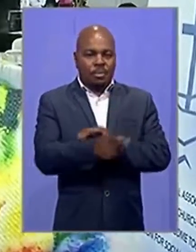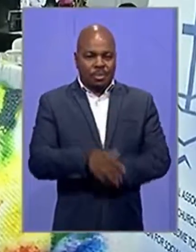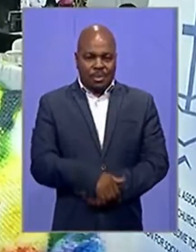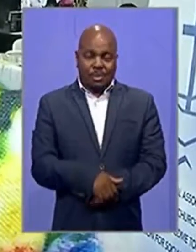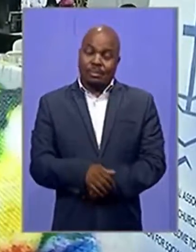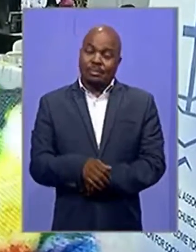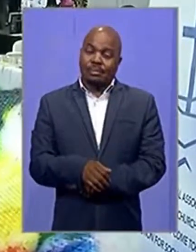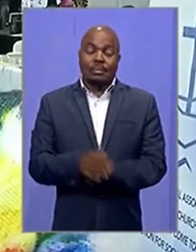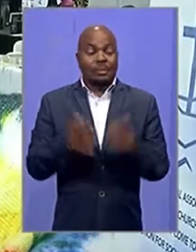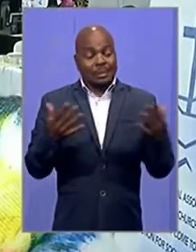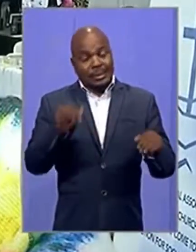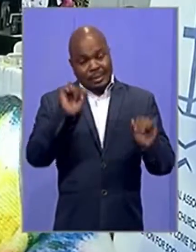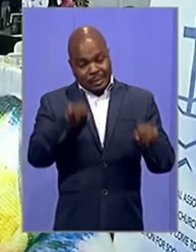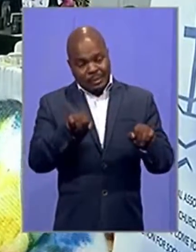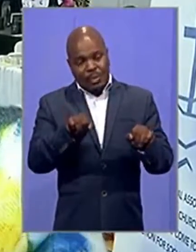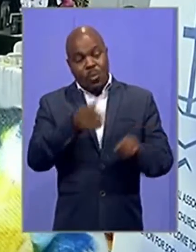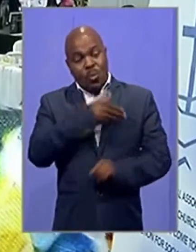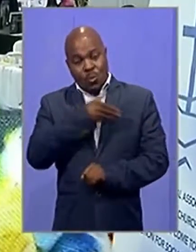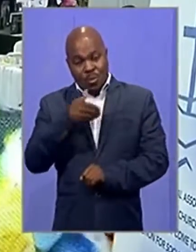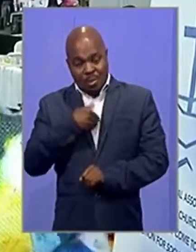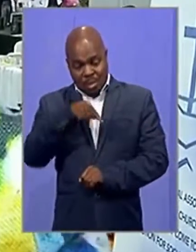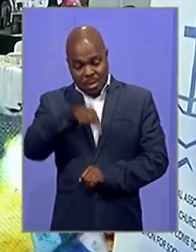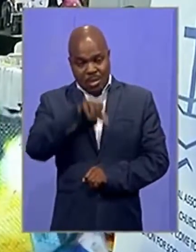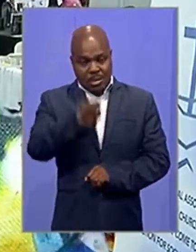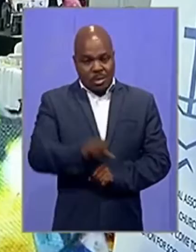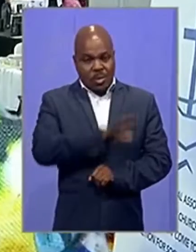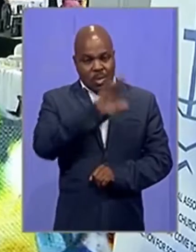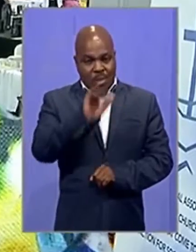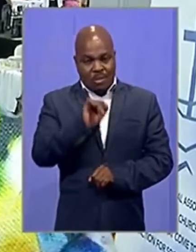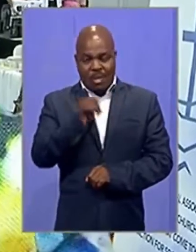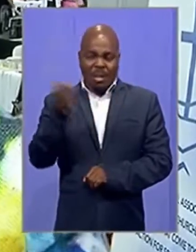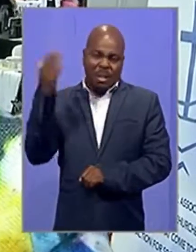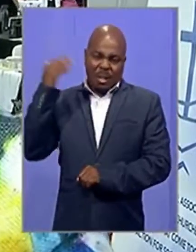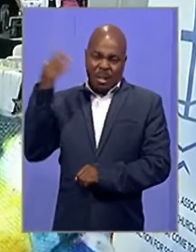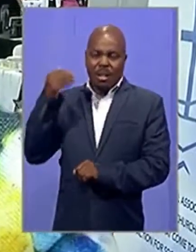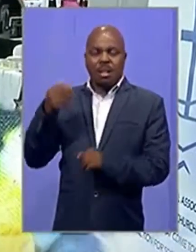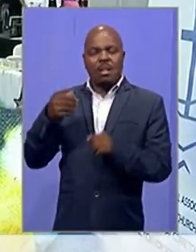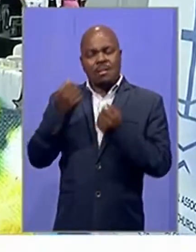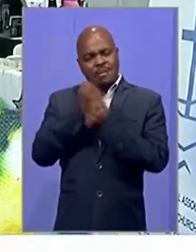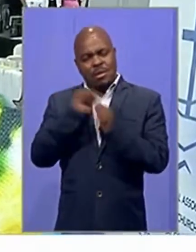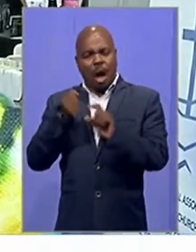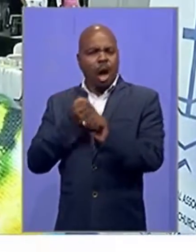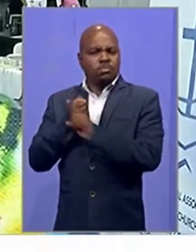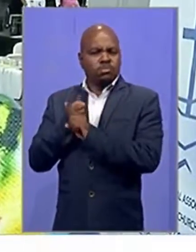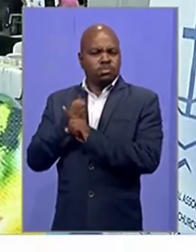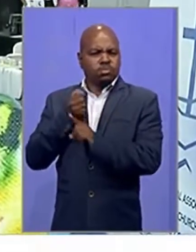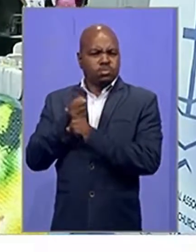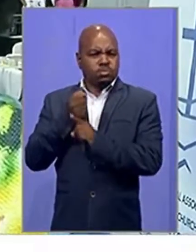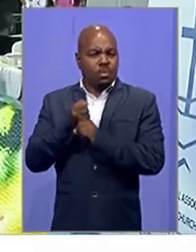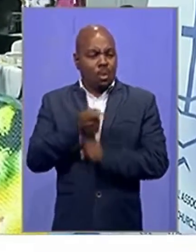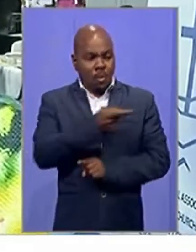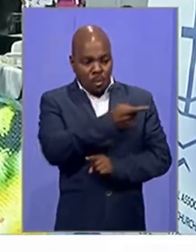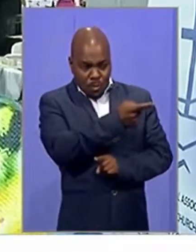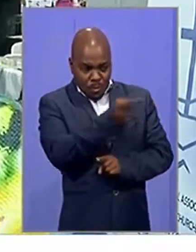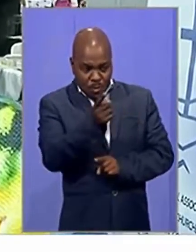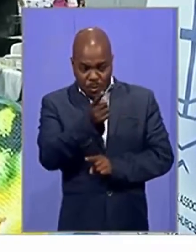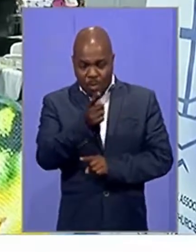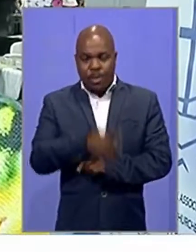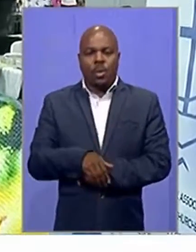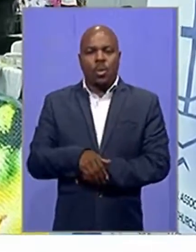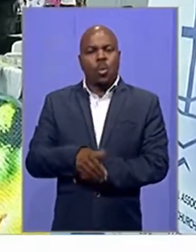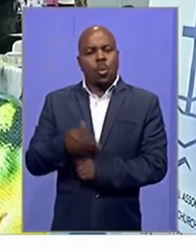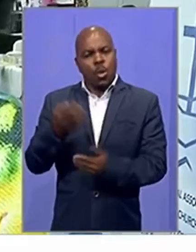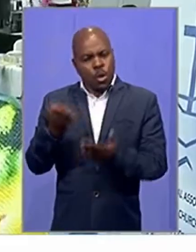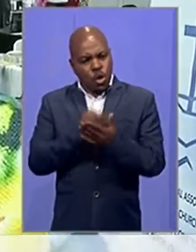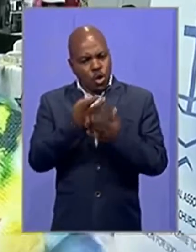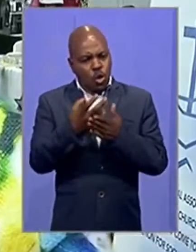that, women in this country fought for freedom. They should gain access into the economic